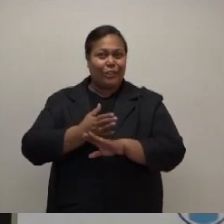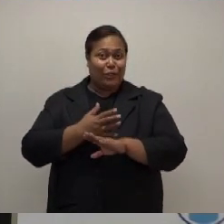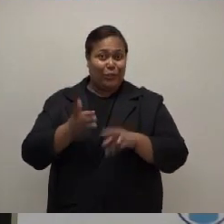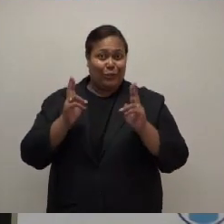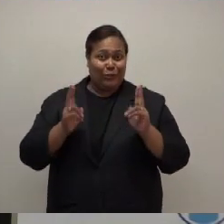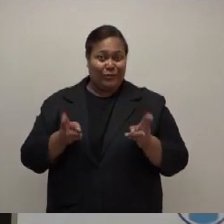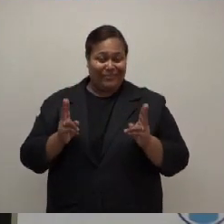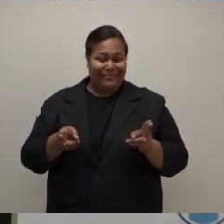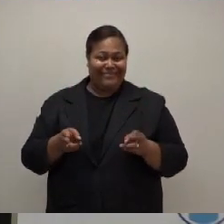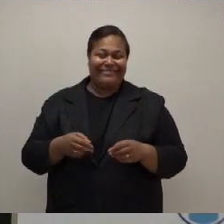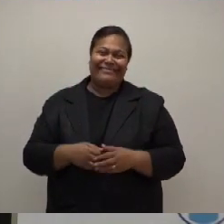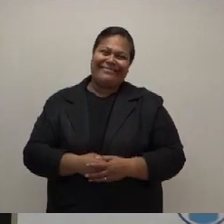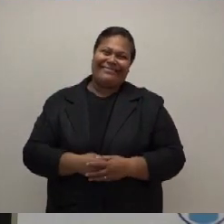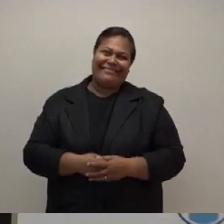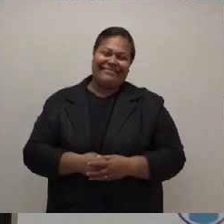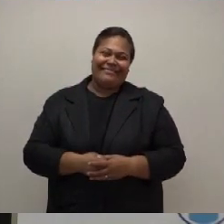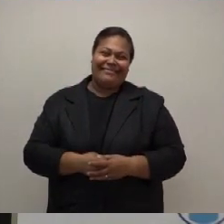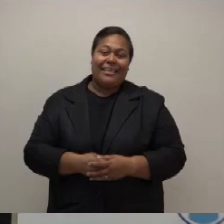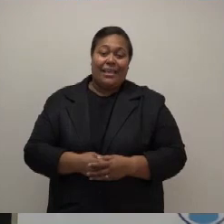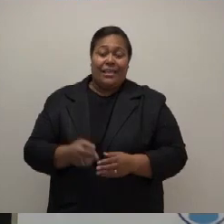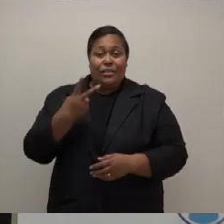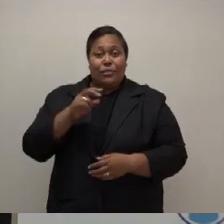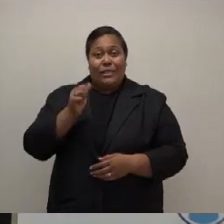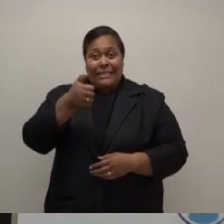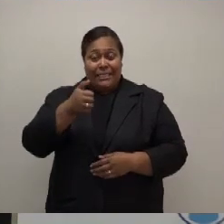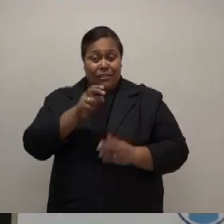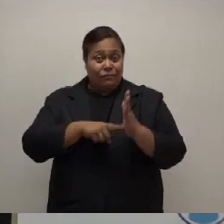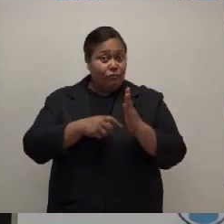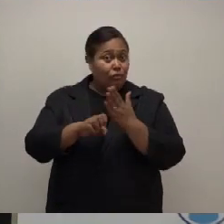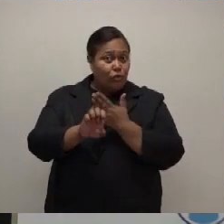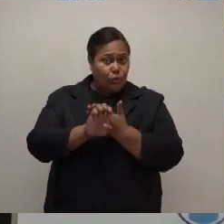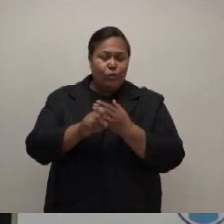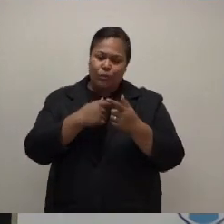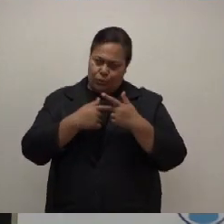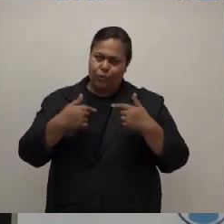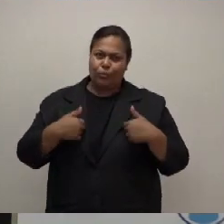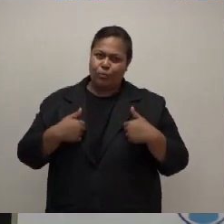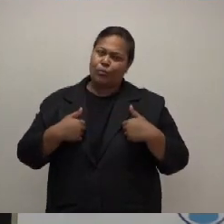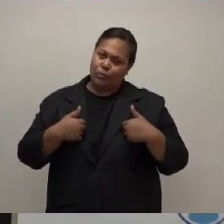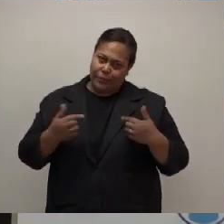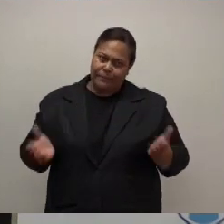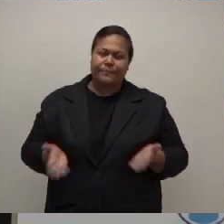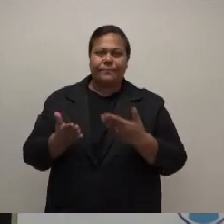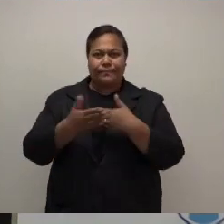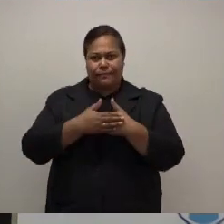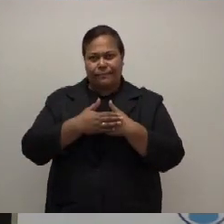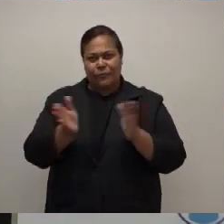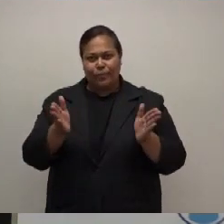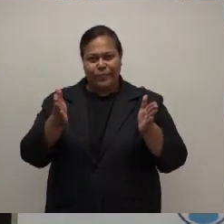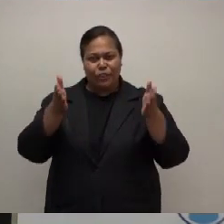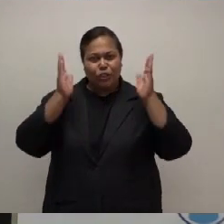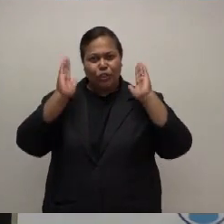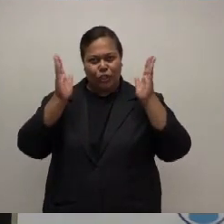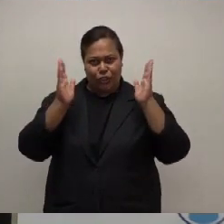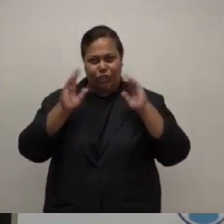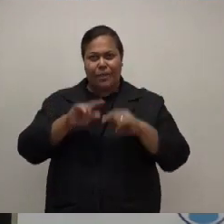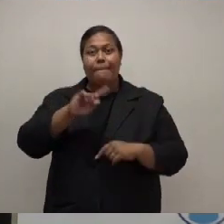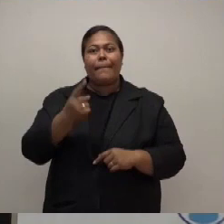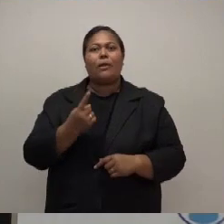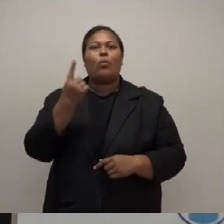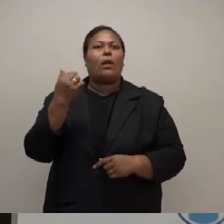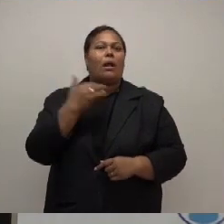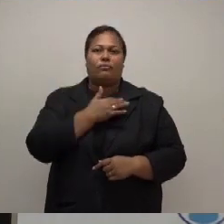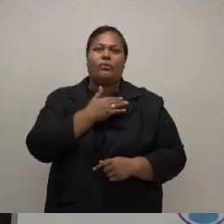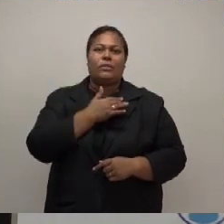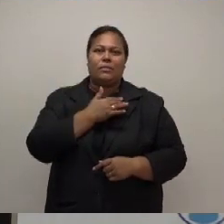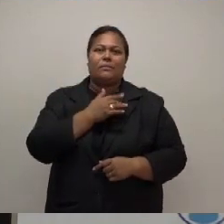Effective from Friday, the 26th of June, we are allowing houses of worship to reopen their doors to 100 worshippers at a time.